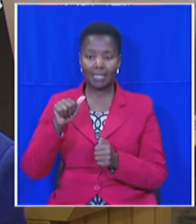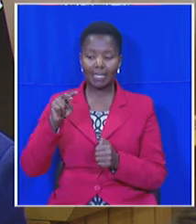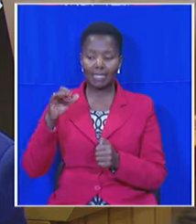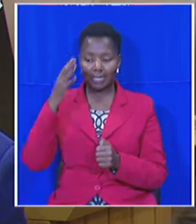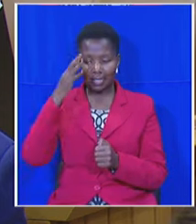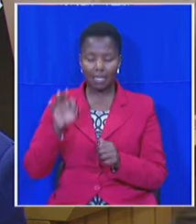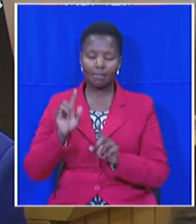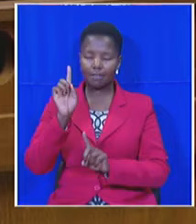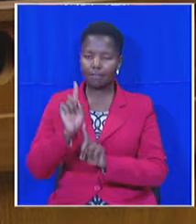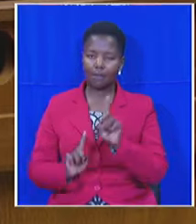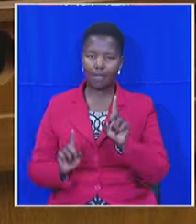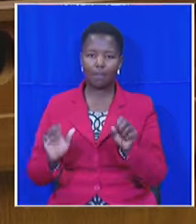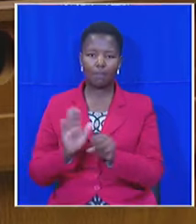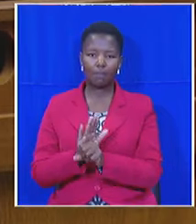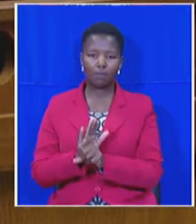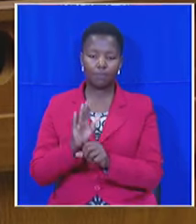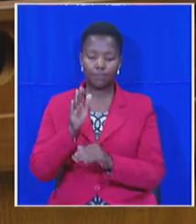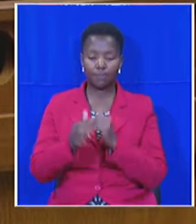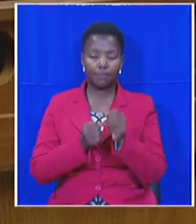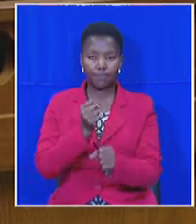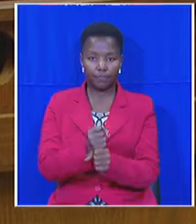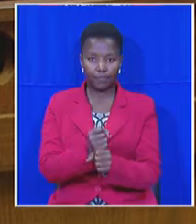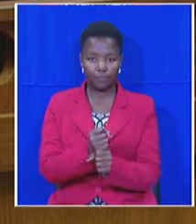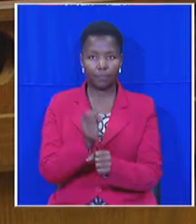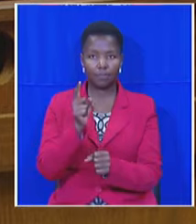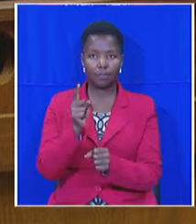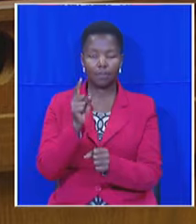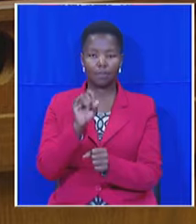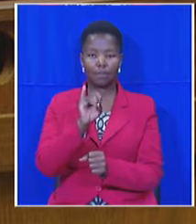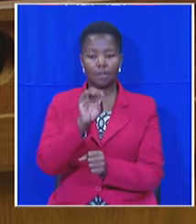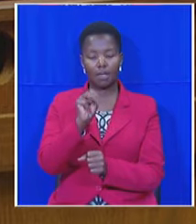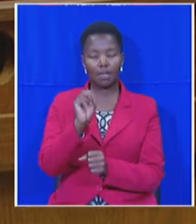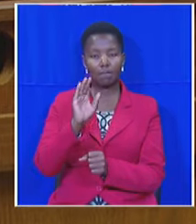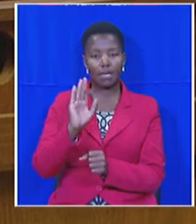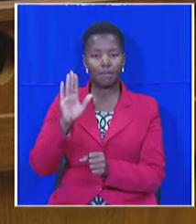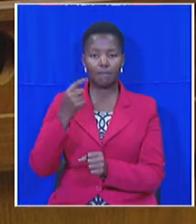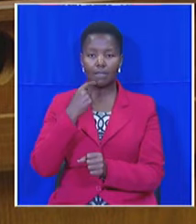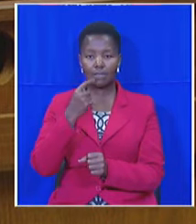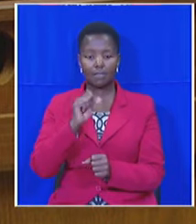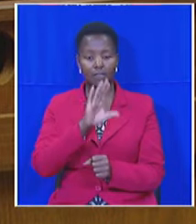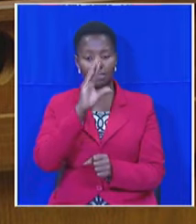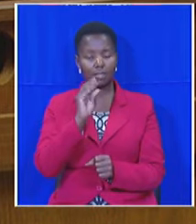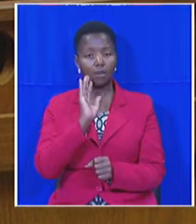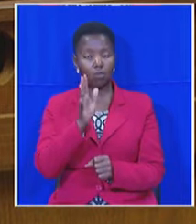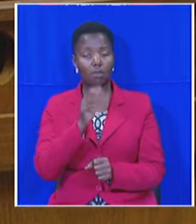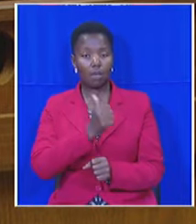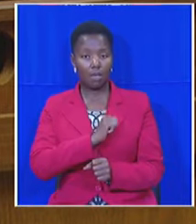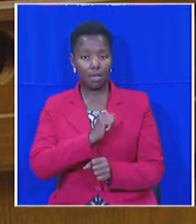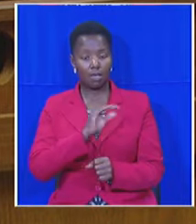government has failed. This year, according to the International Monetary Fund, South Africa will be lucky to grow